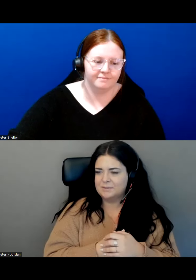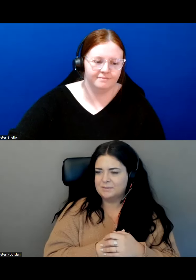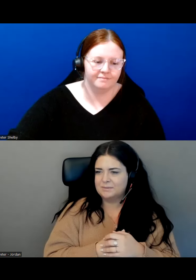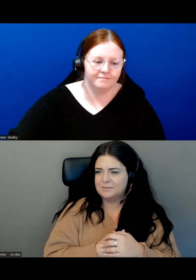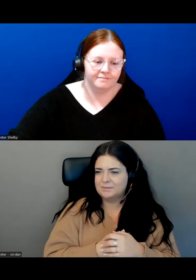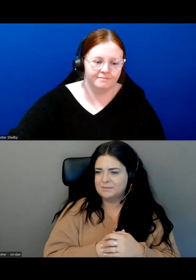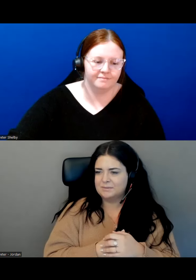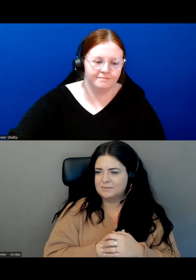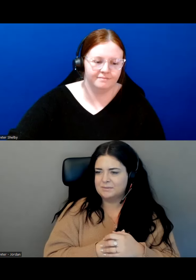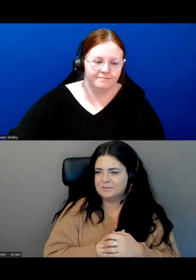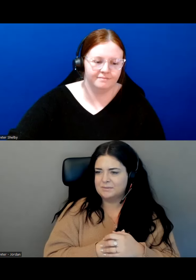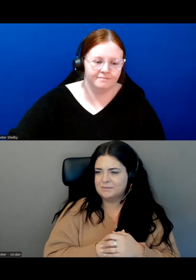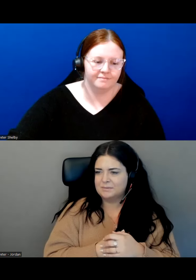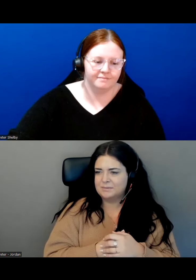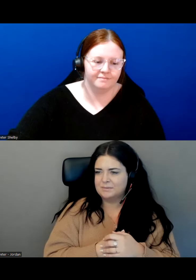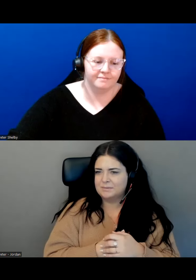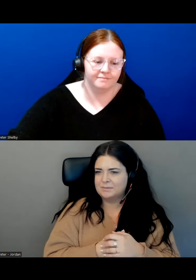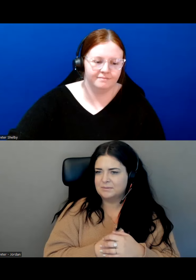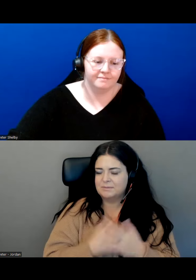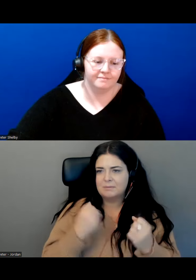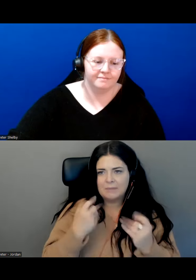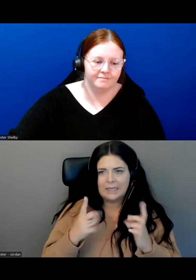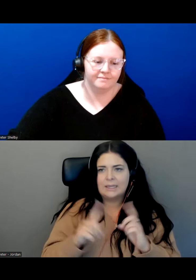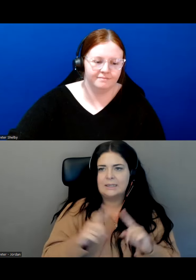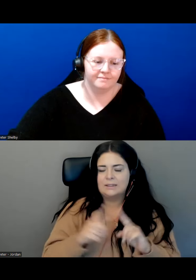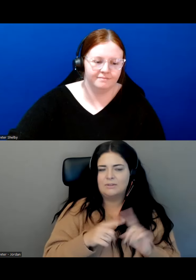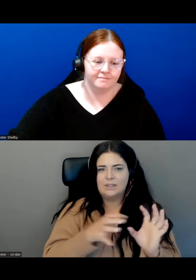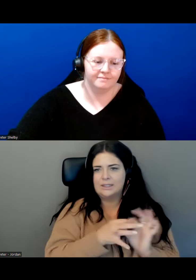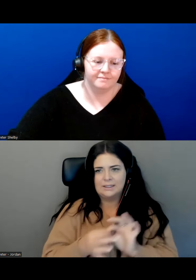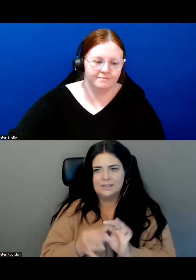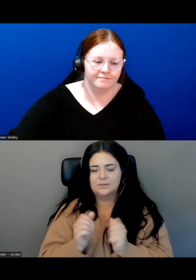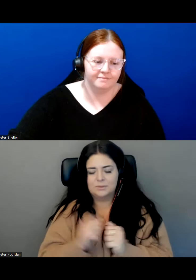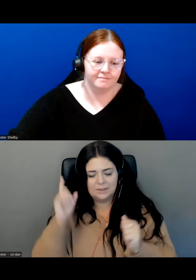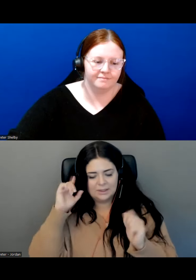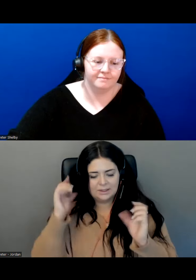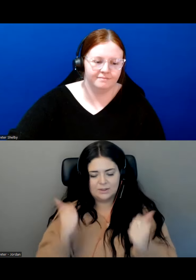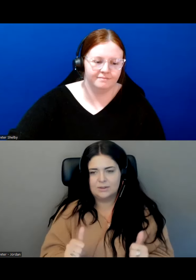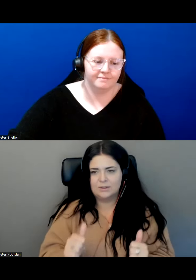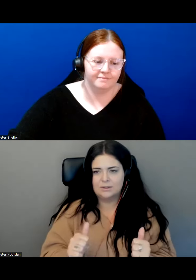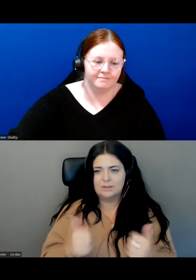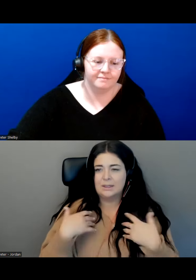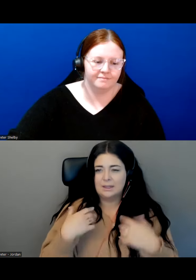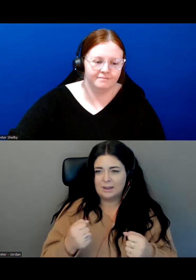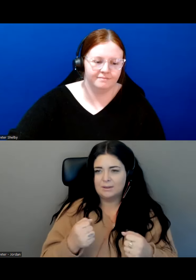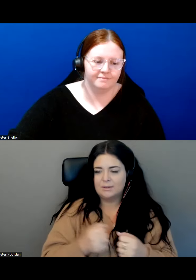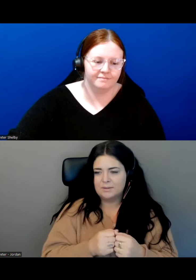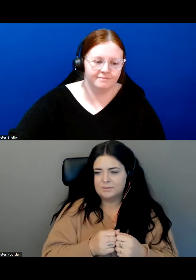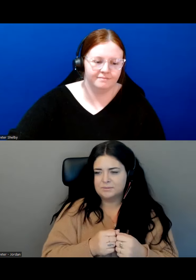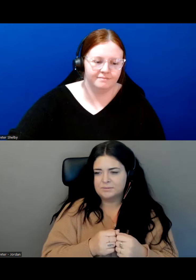different links between hearing loss and different health conditions.